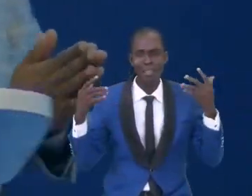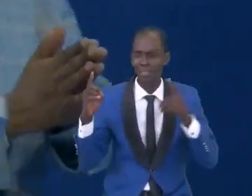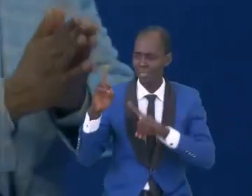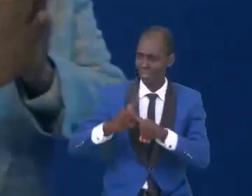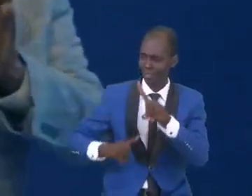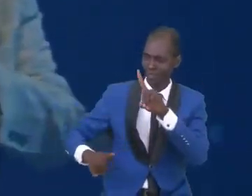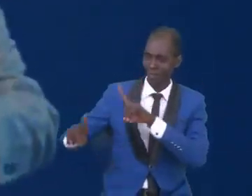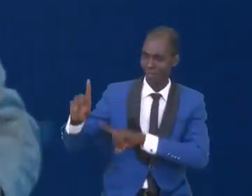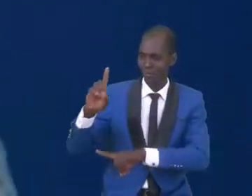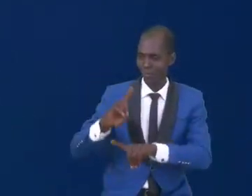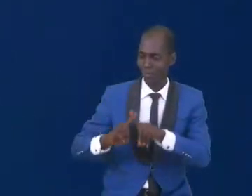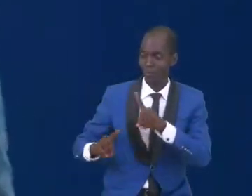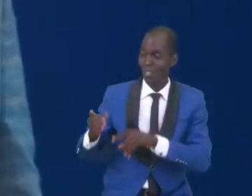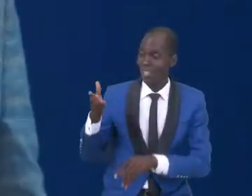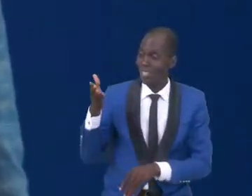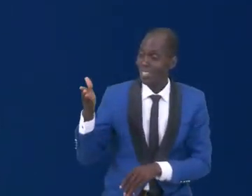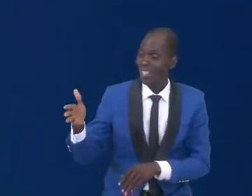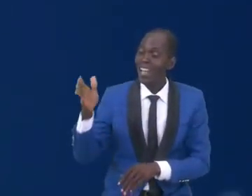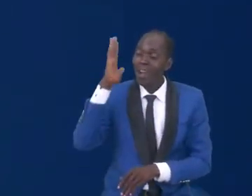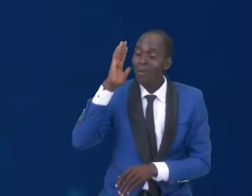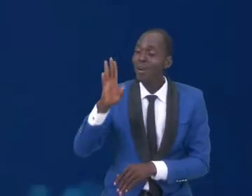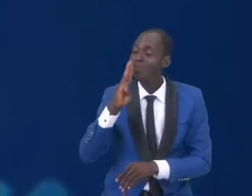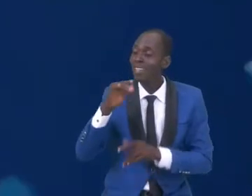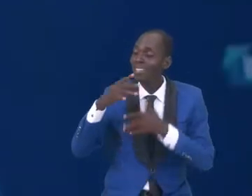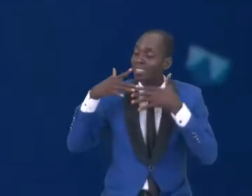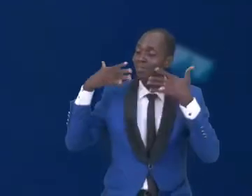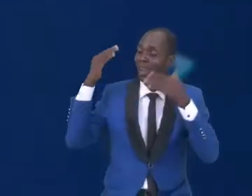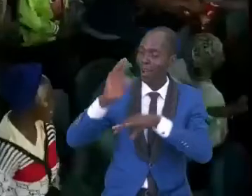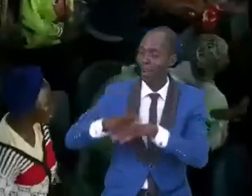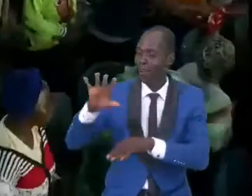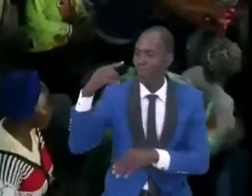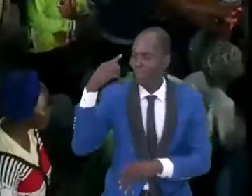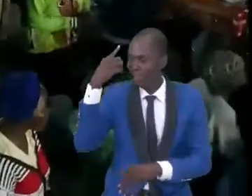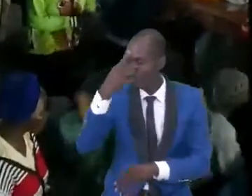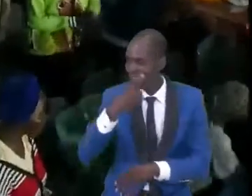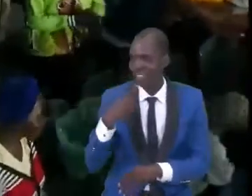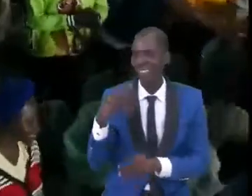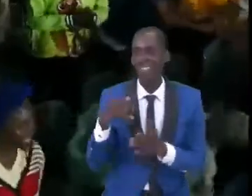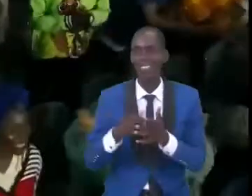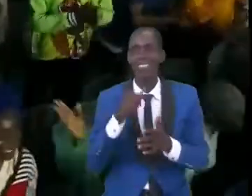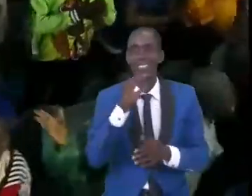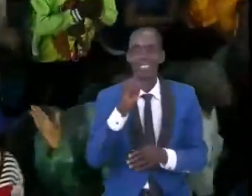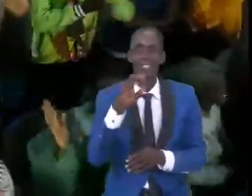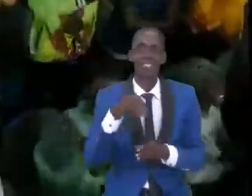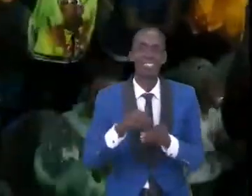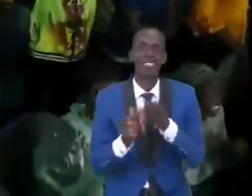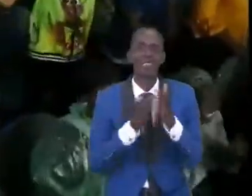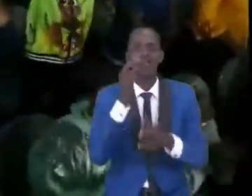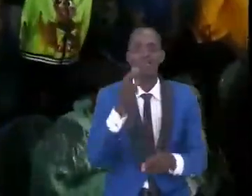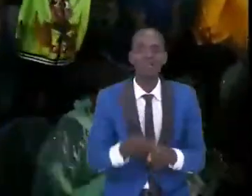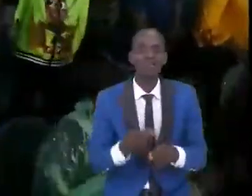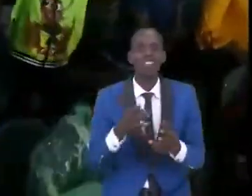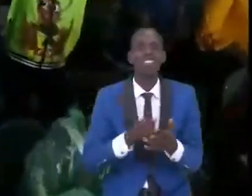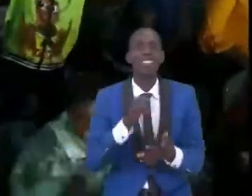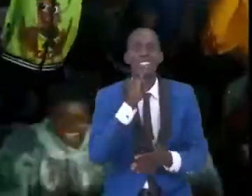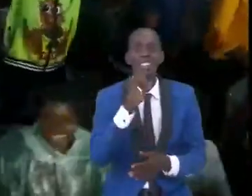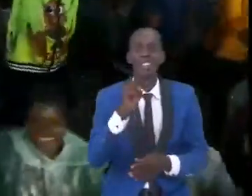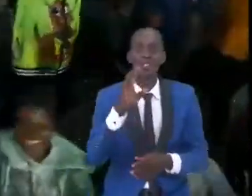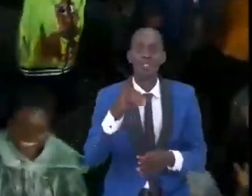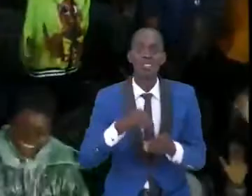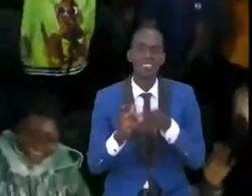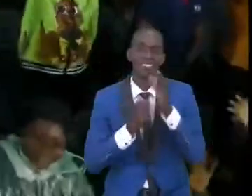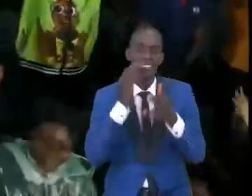them the Lord will put a smile on your face. It is done. I said it is